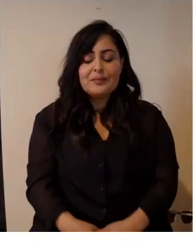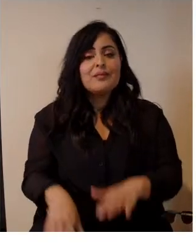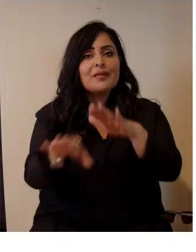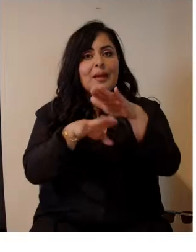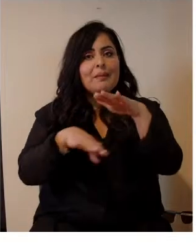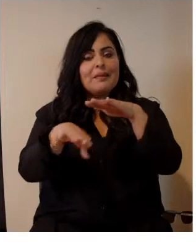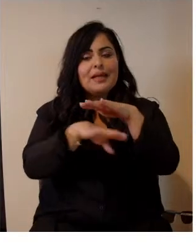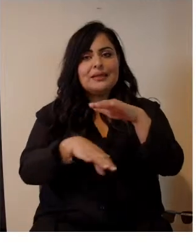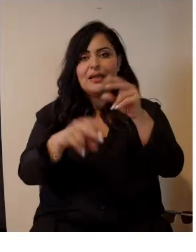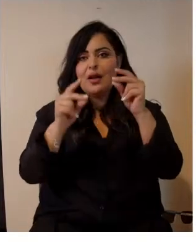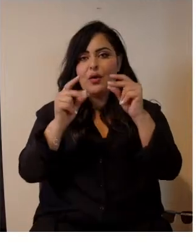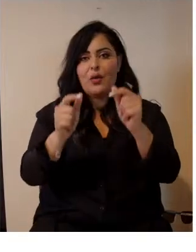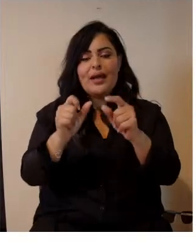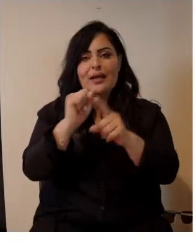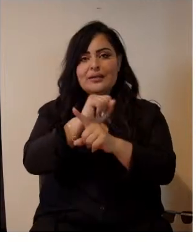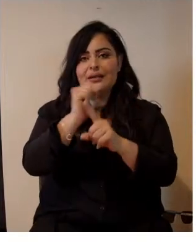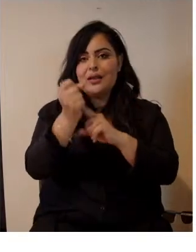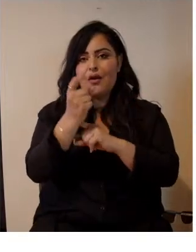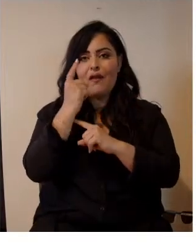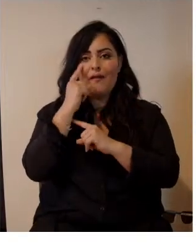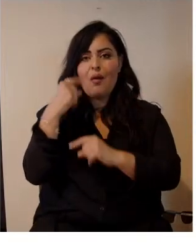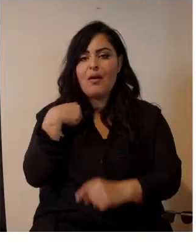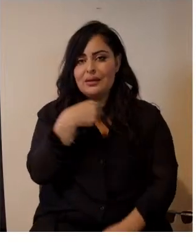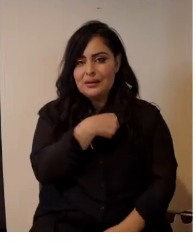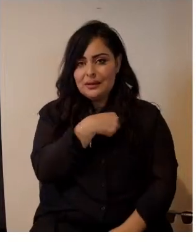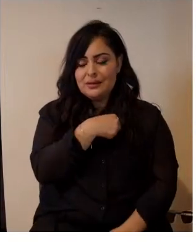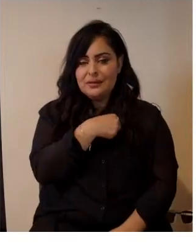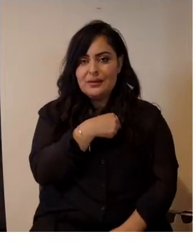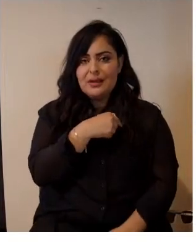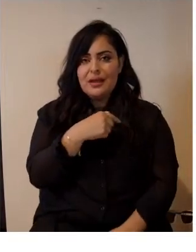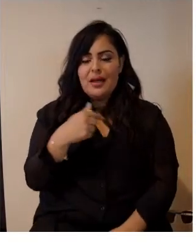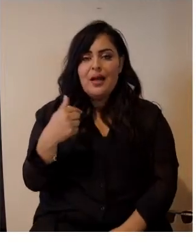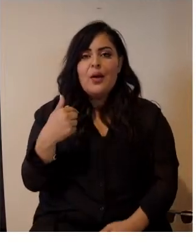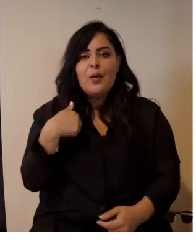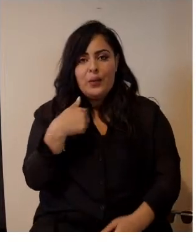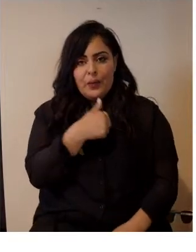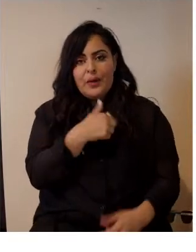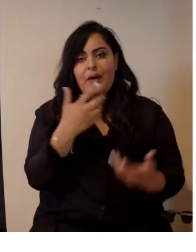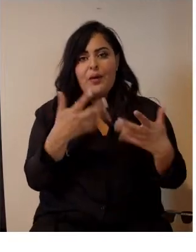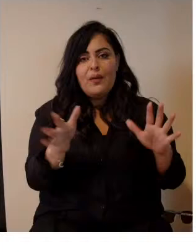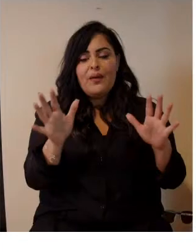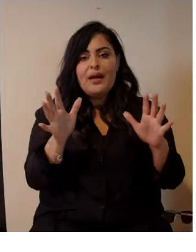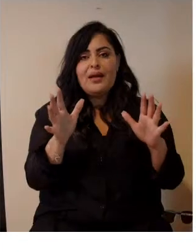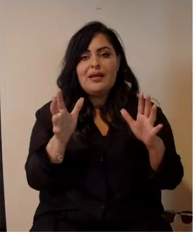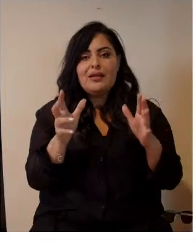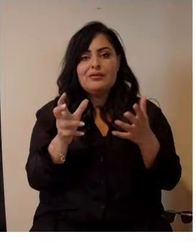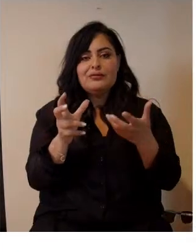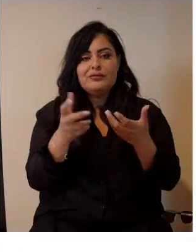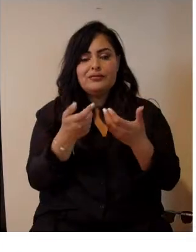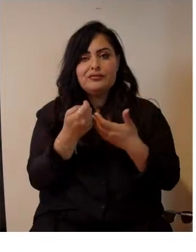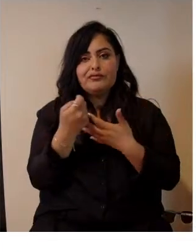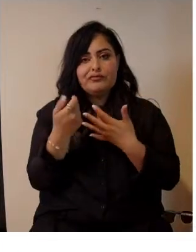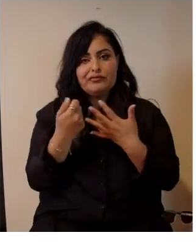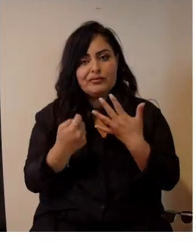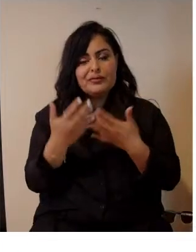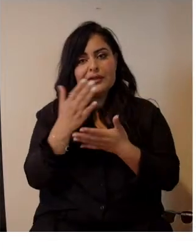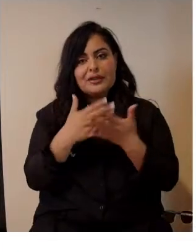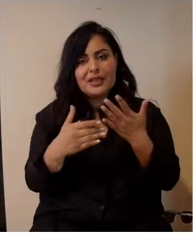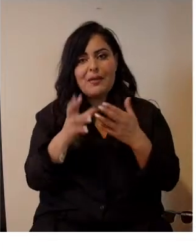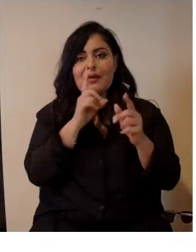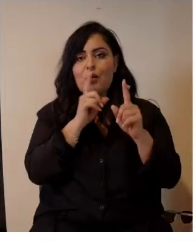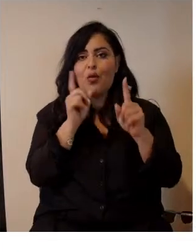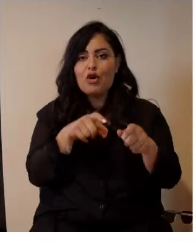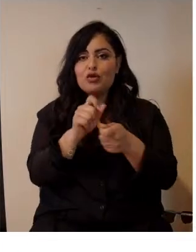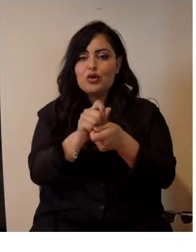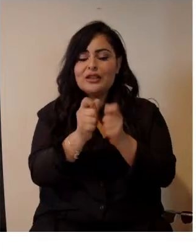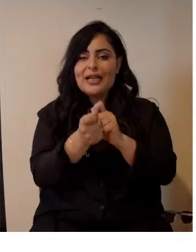Basically, real quick scenario for us. We have been able to lift some of the orders and warnings, or convert some of the